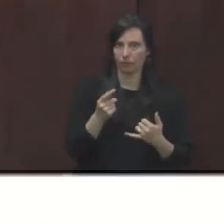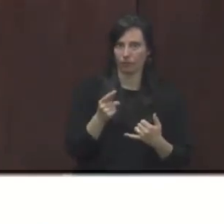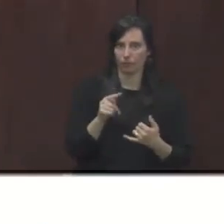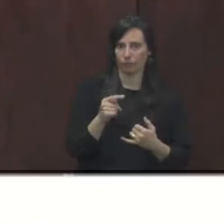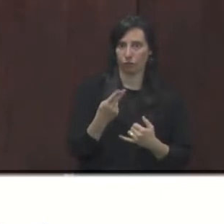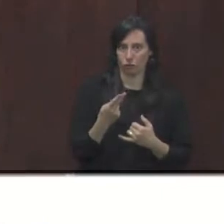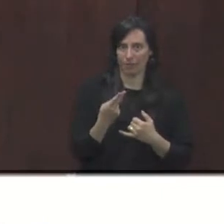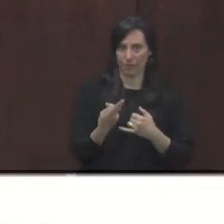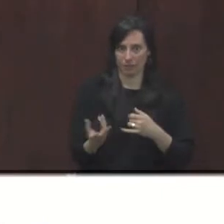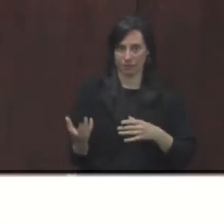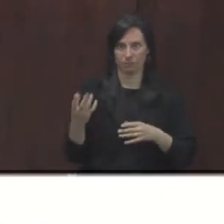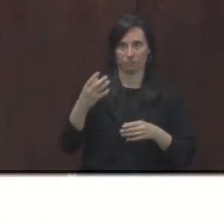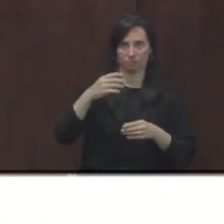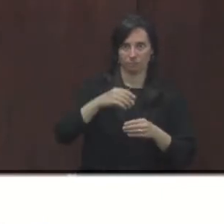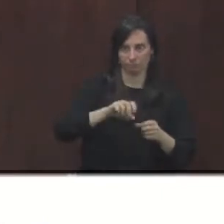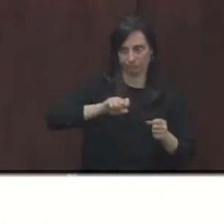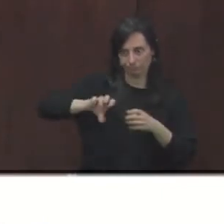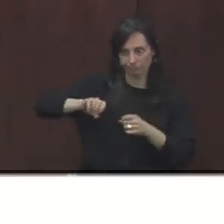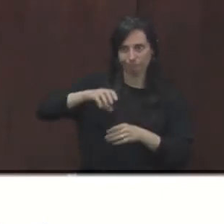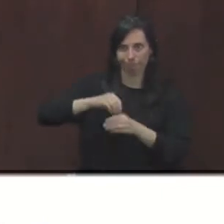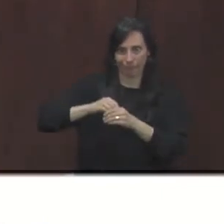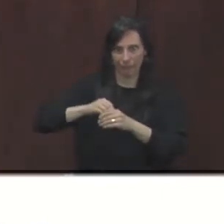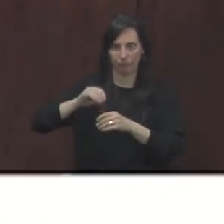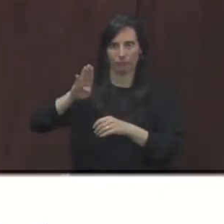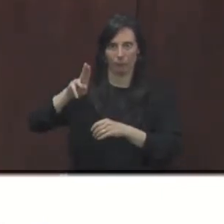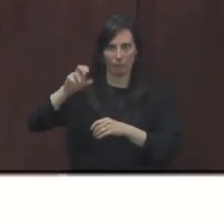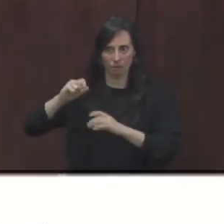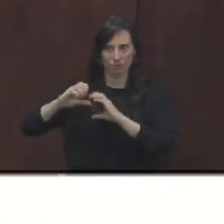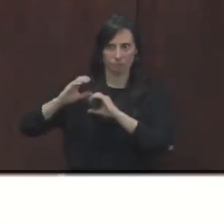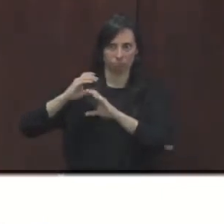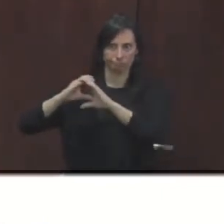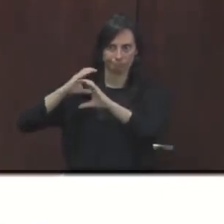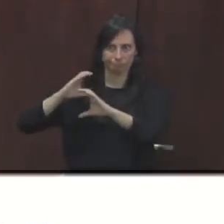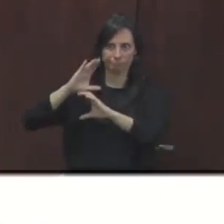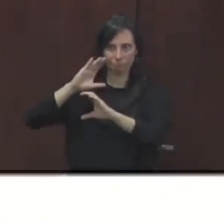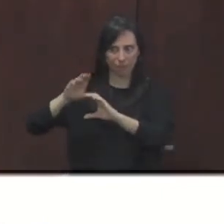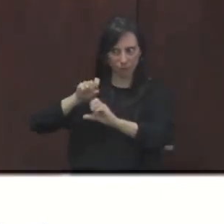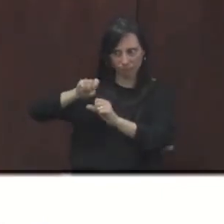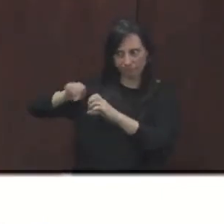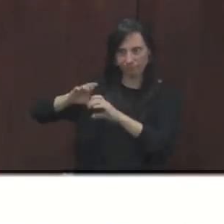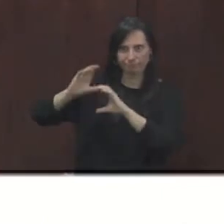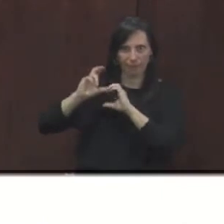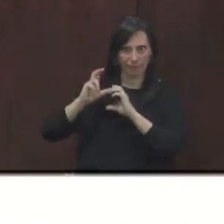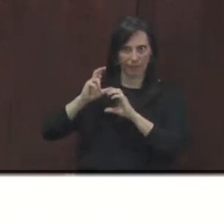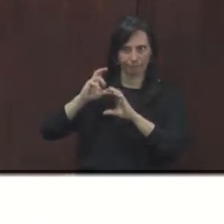taking those dosage to those groups. And again, those are pulled from our weekly allotments.